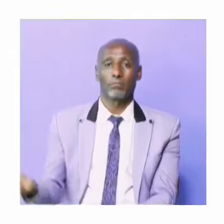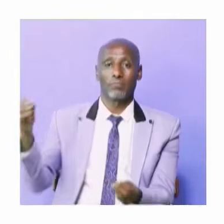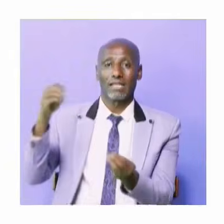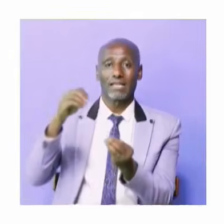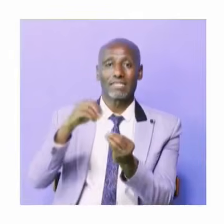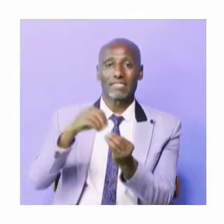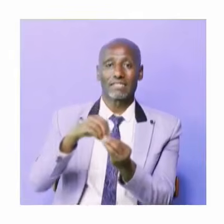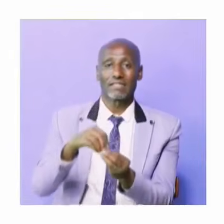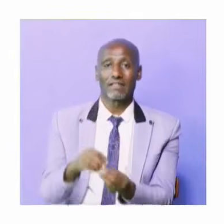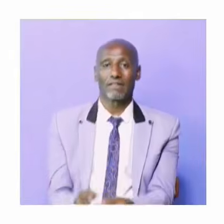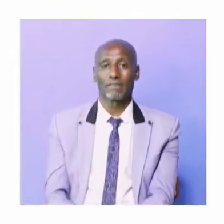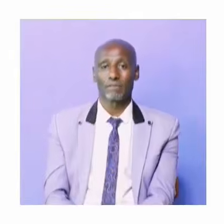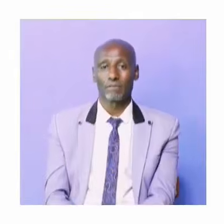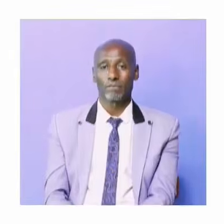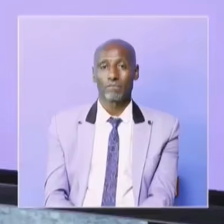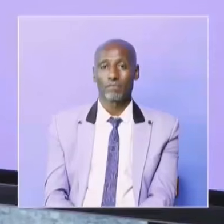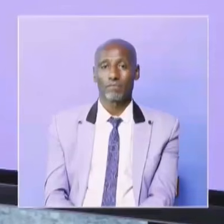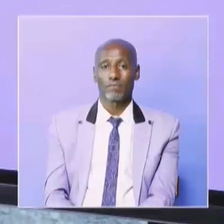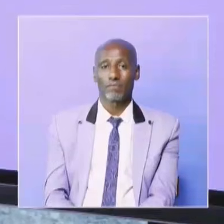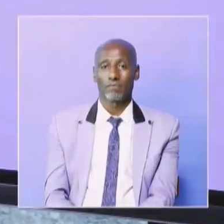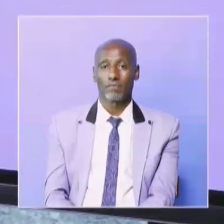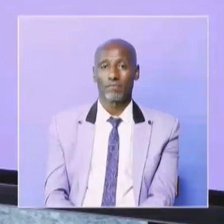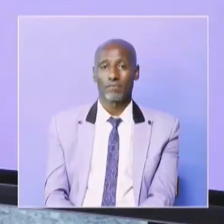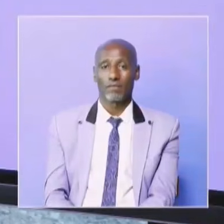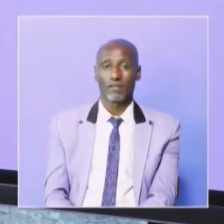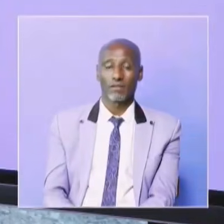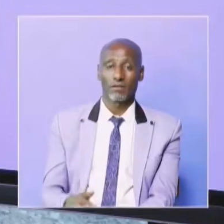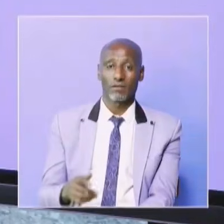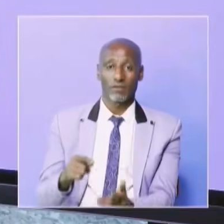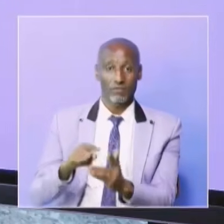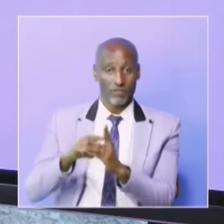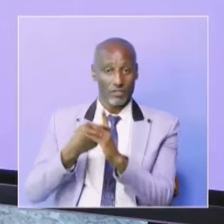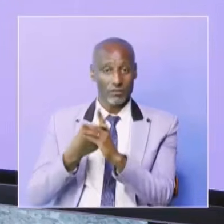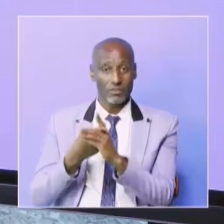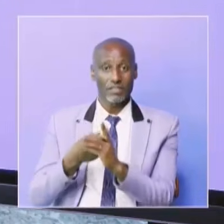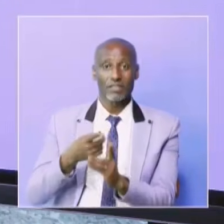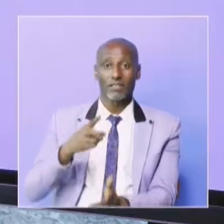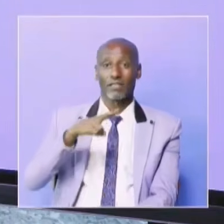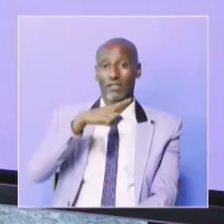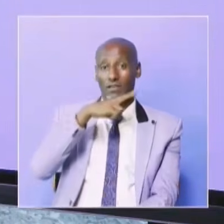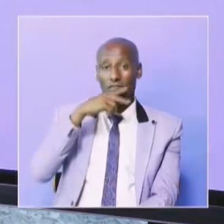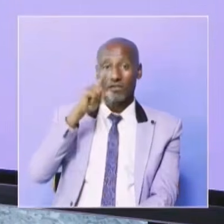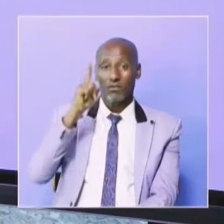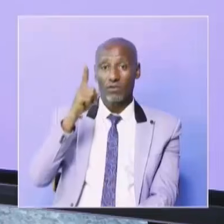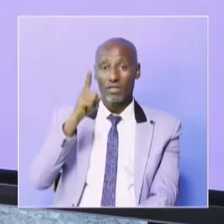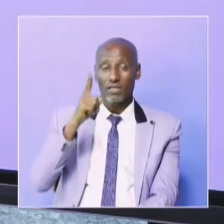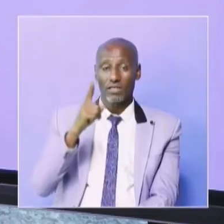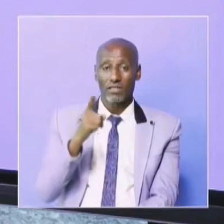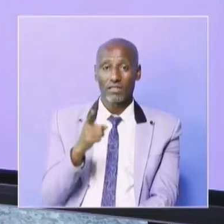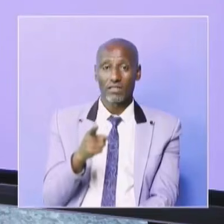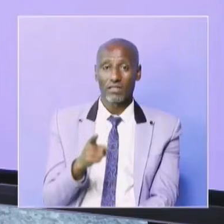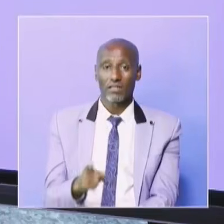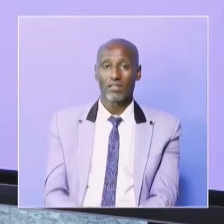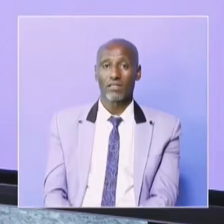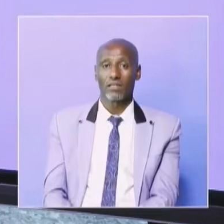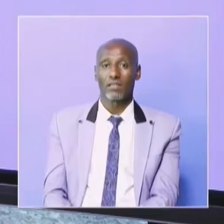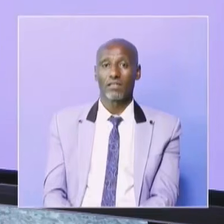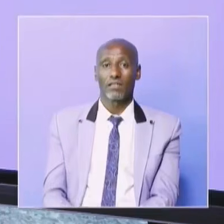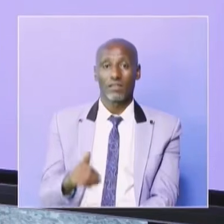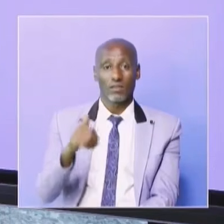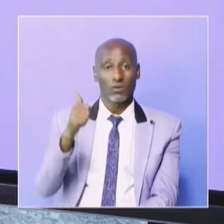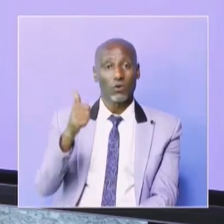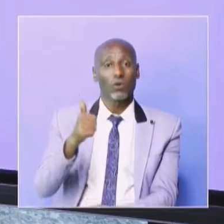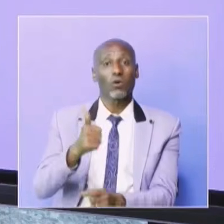plus, now, on the first one, we said verb 1. That means we don't have an auxiliary here. So when there is no